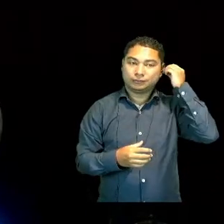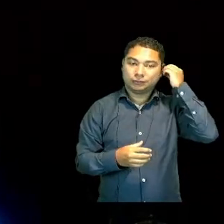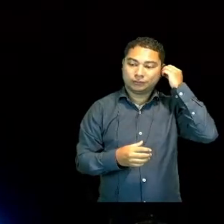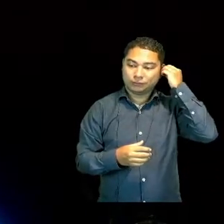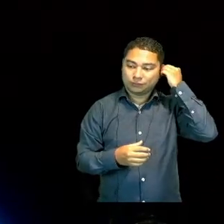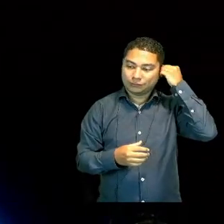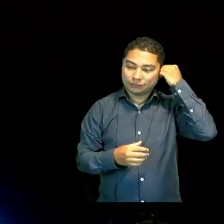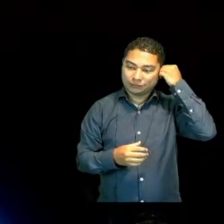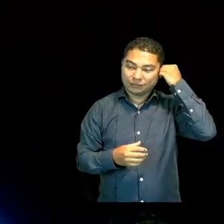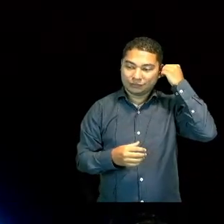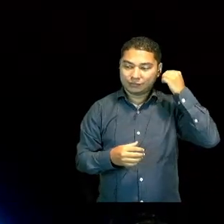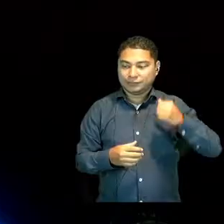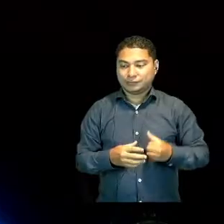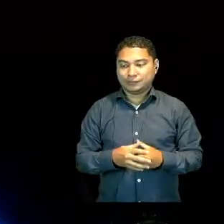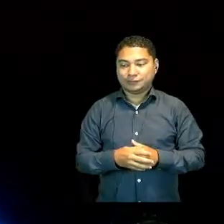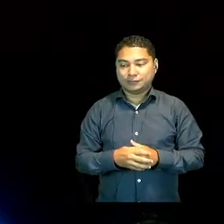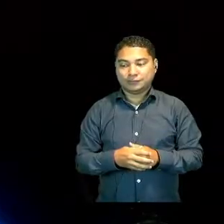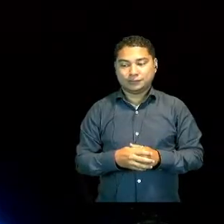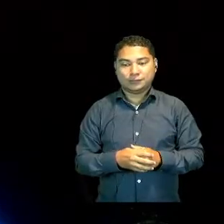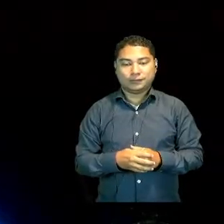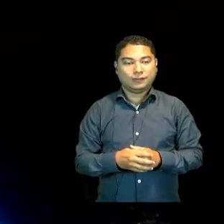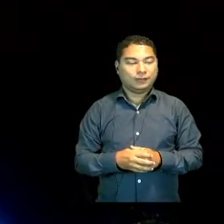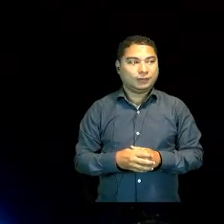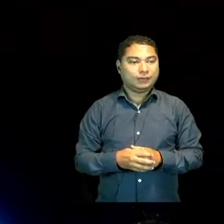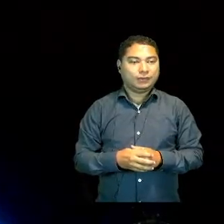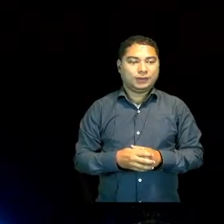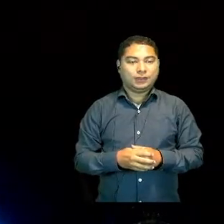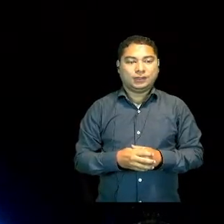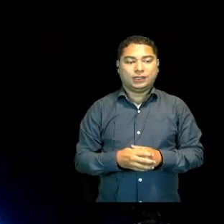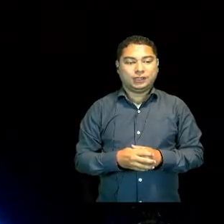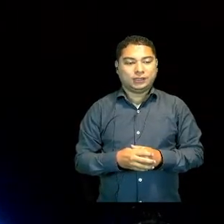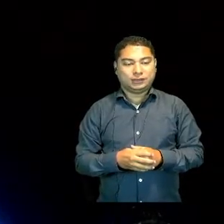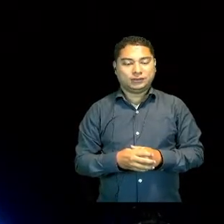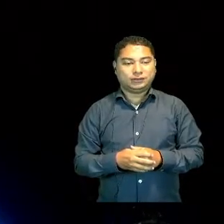will not be able to stop there. We have to